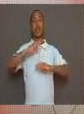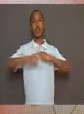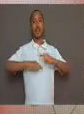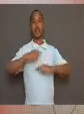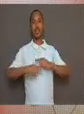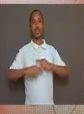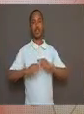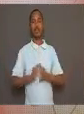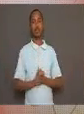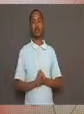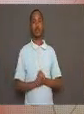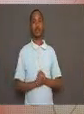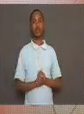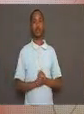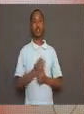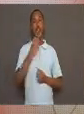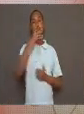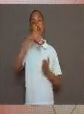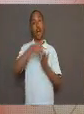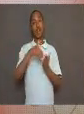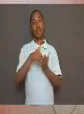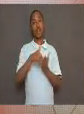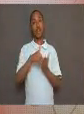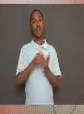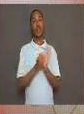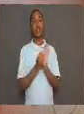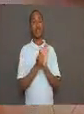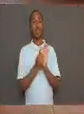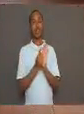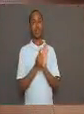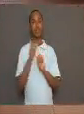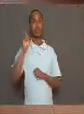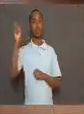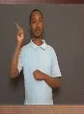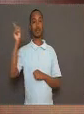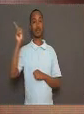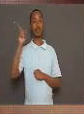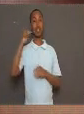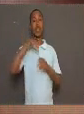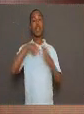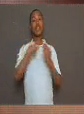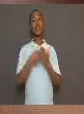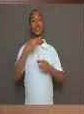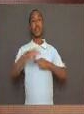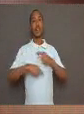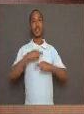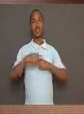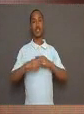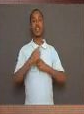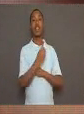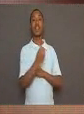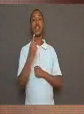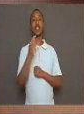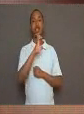reaction. Let us look again at our example. In this reaction,